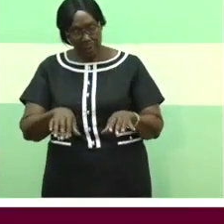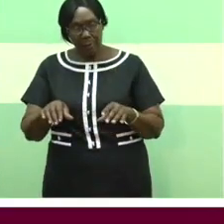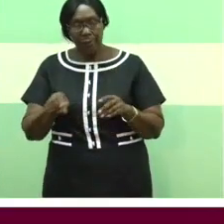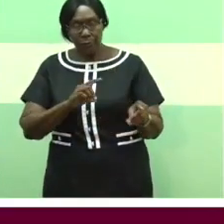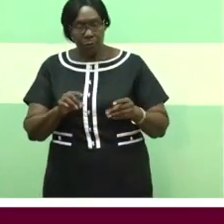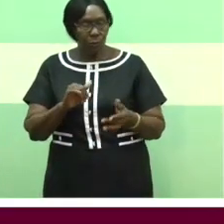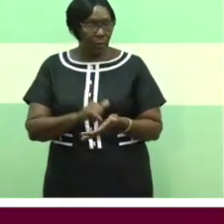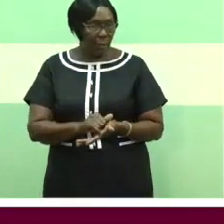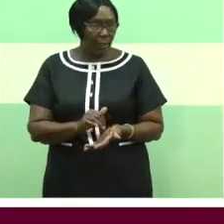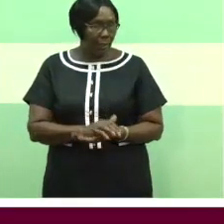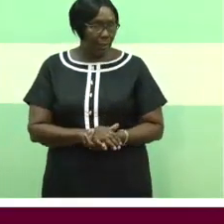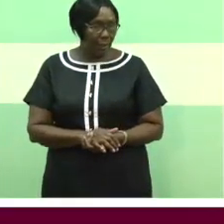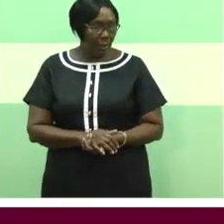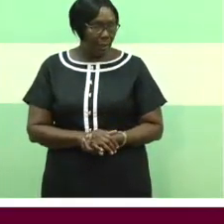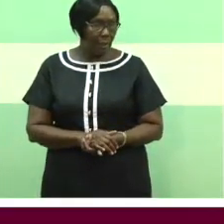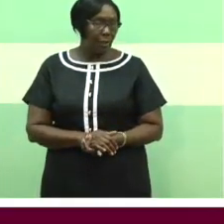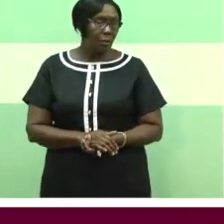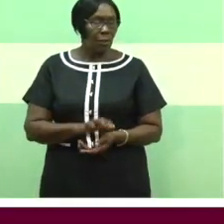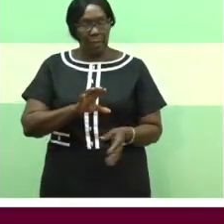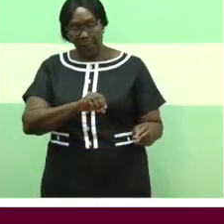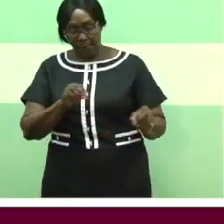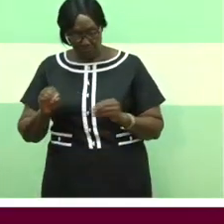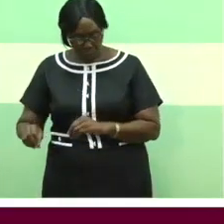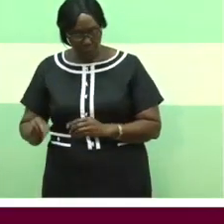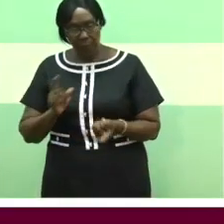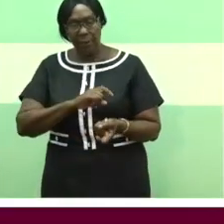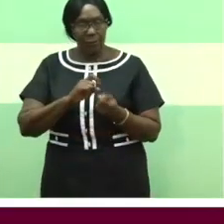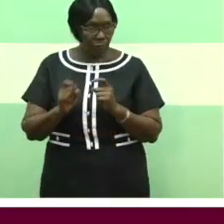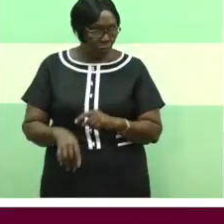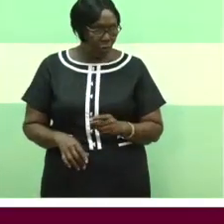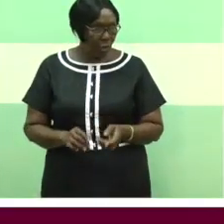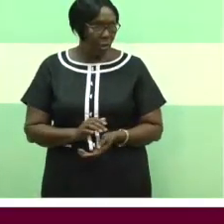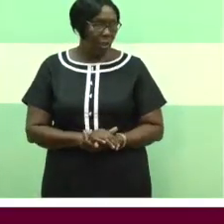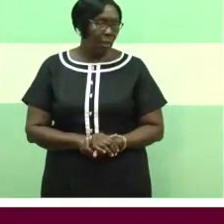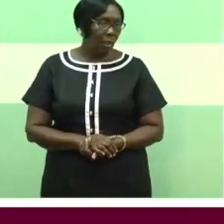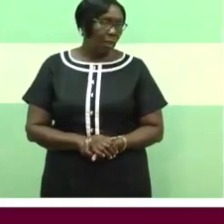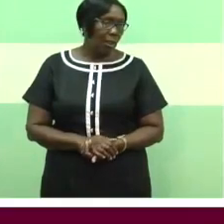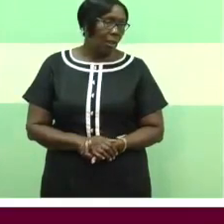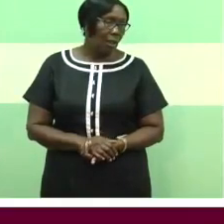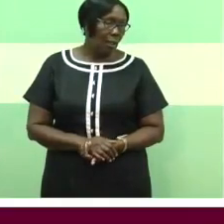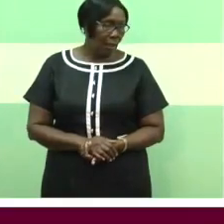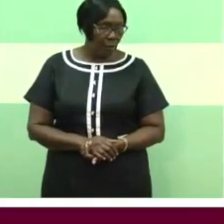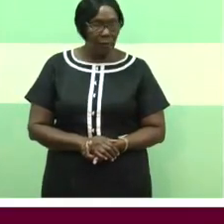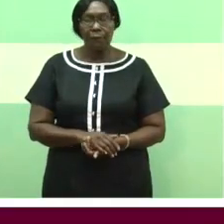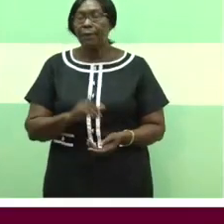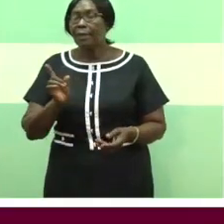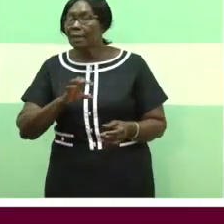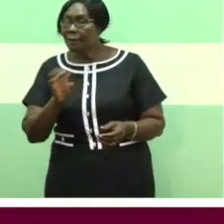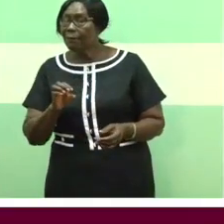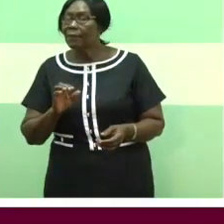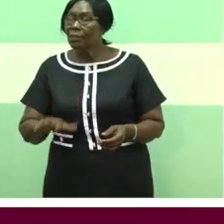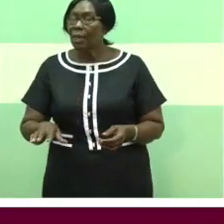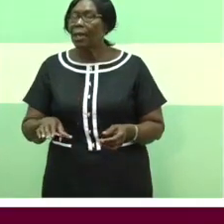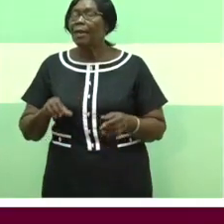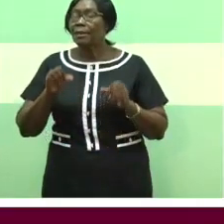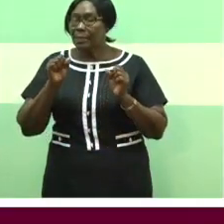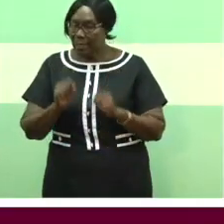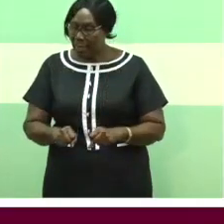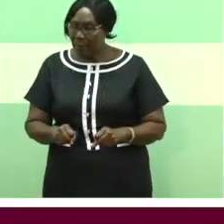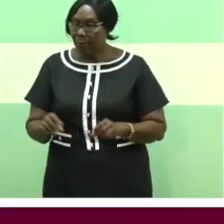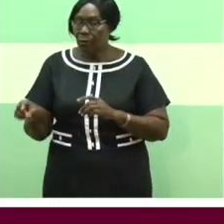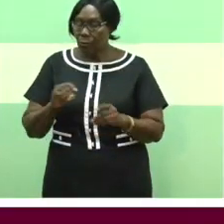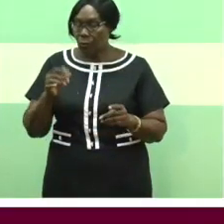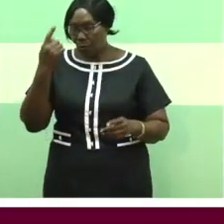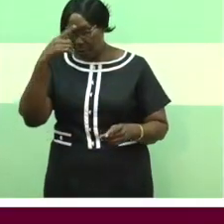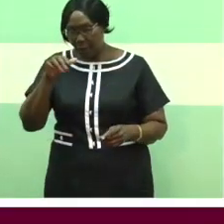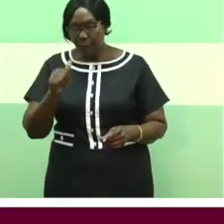that, right? All of these can be removed and it's flexible, so even the child is able to do it